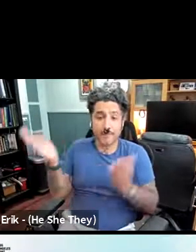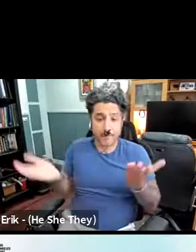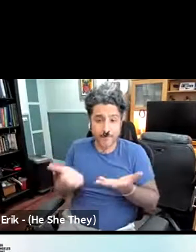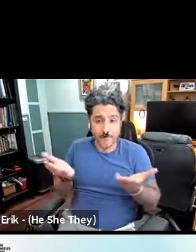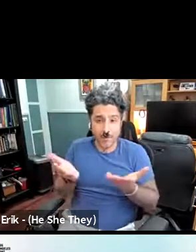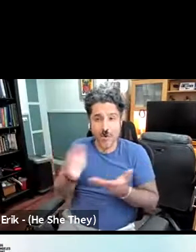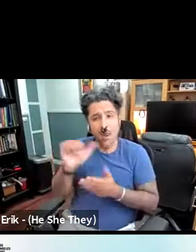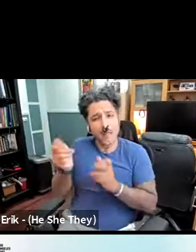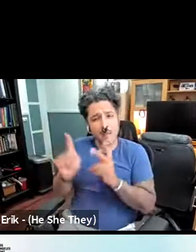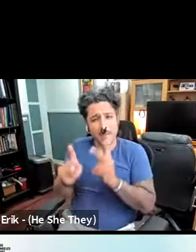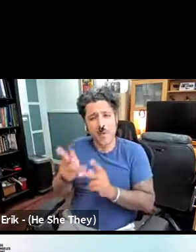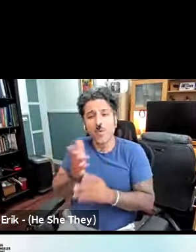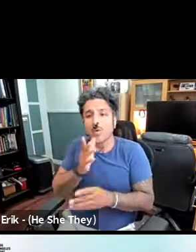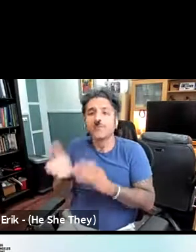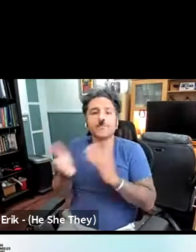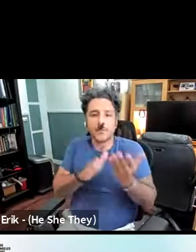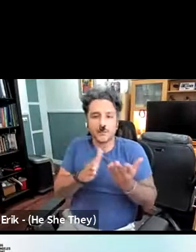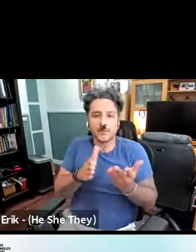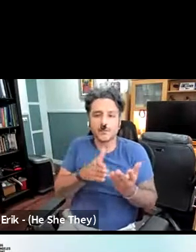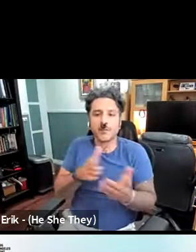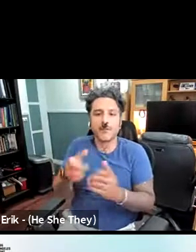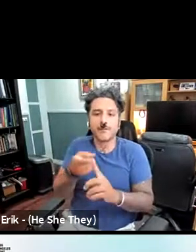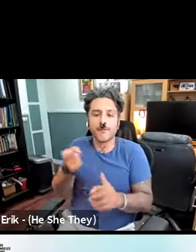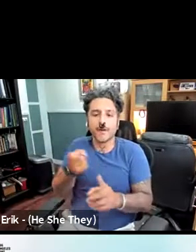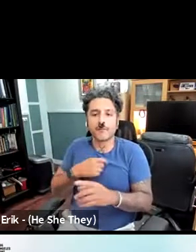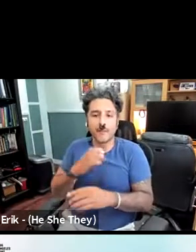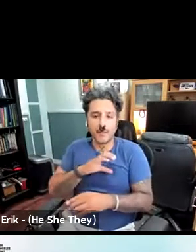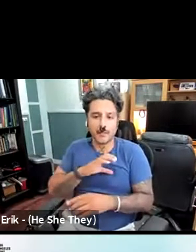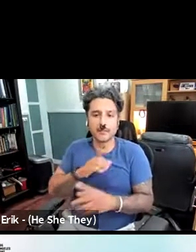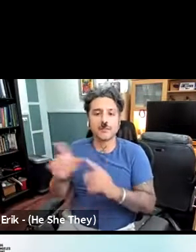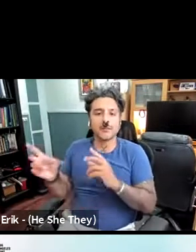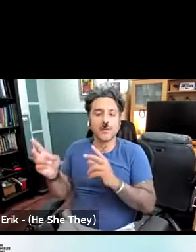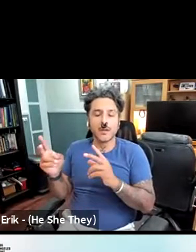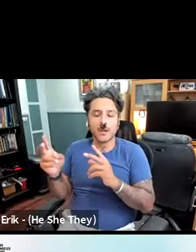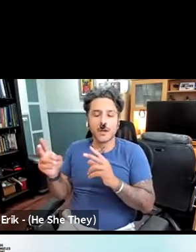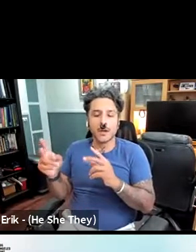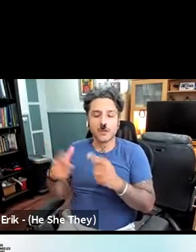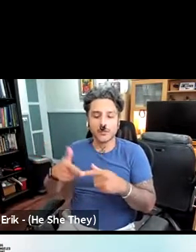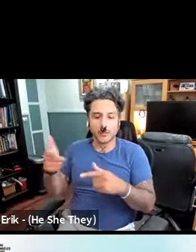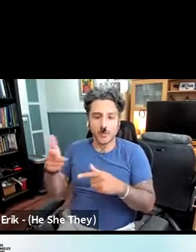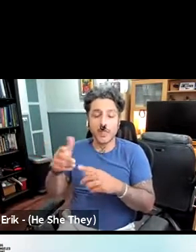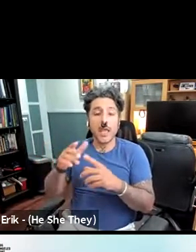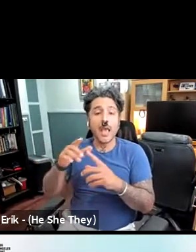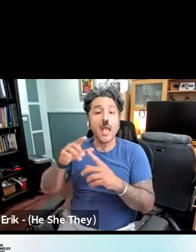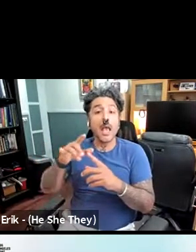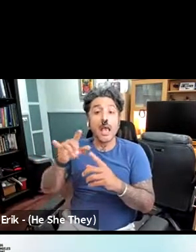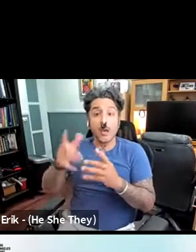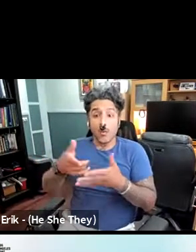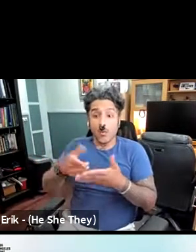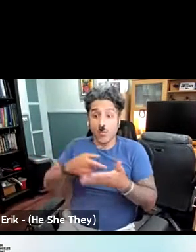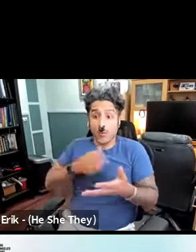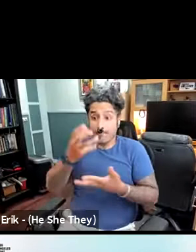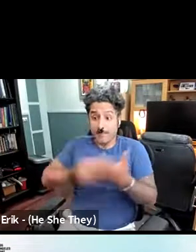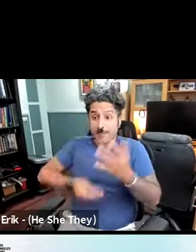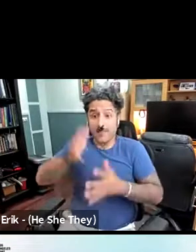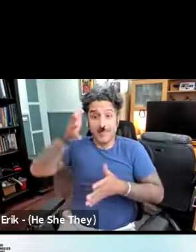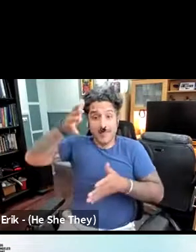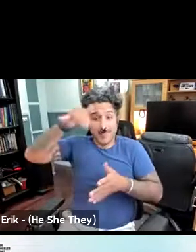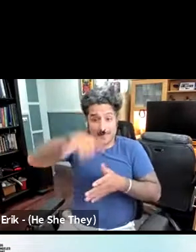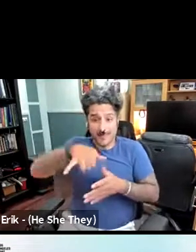right, from the physical body to not be used to activate what we need on this side. And that is the thing that we are missing.